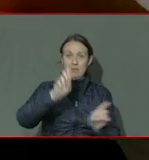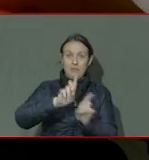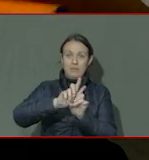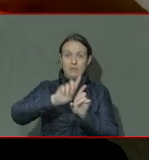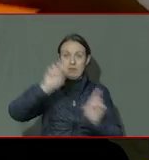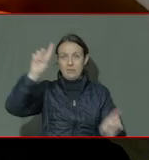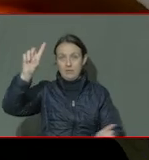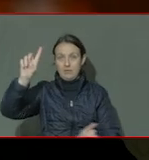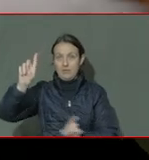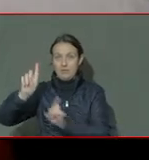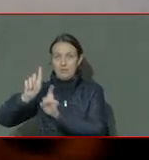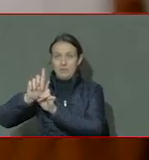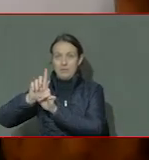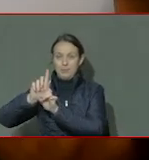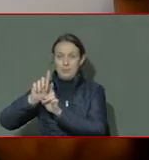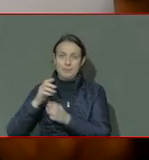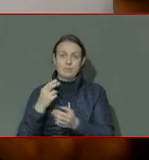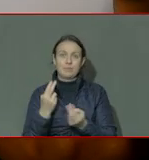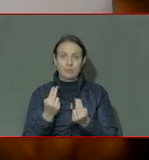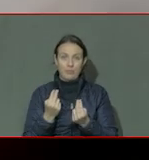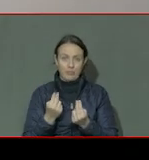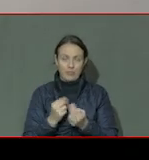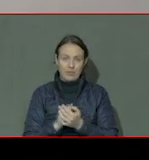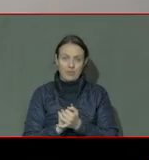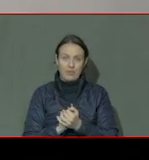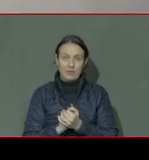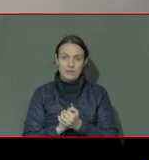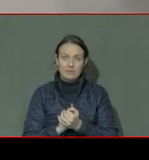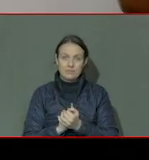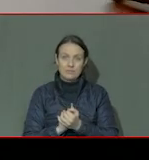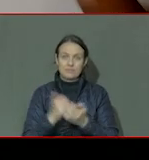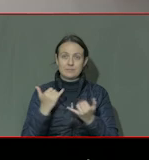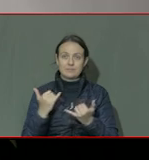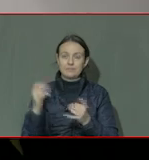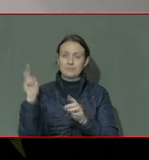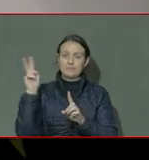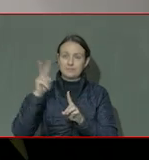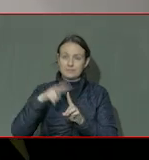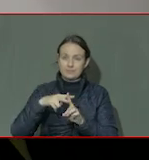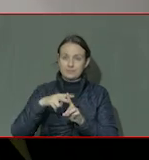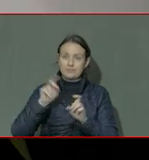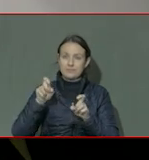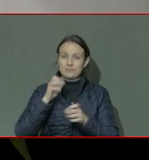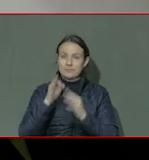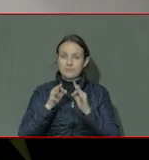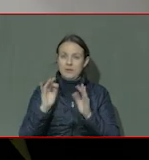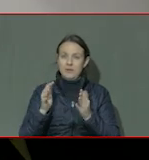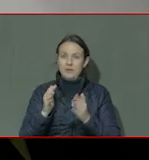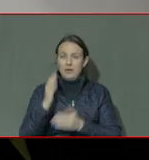it can have either this allele. Then application.